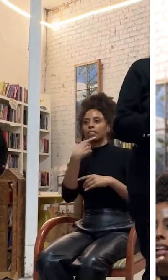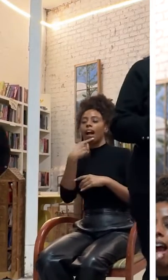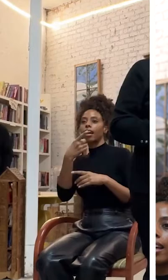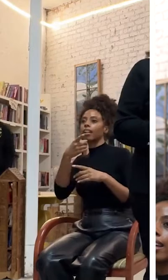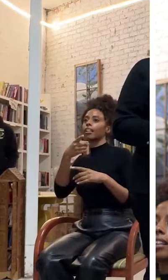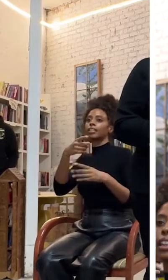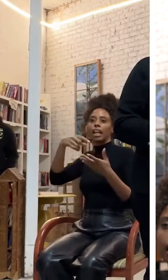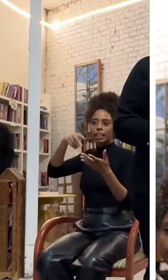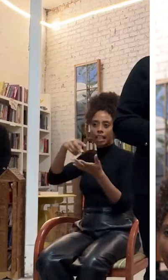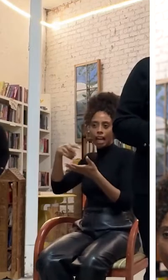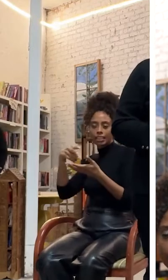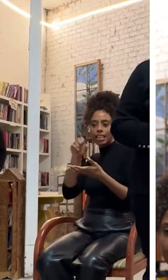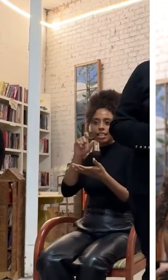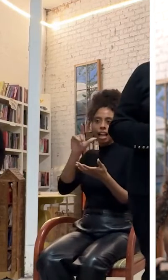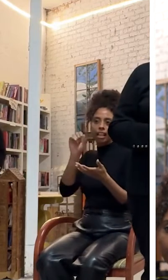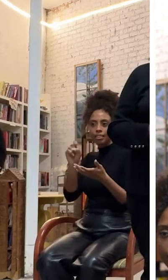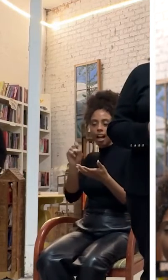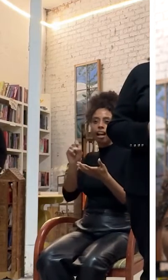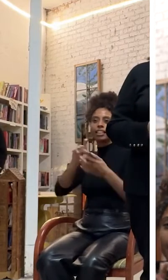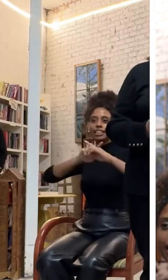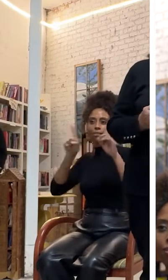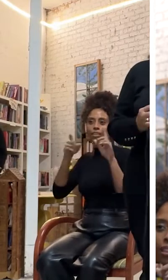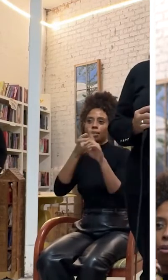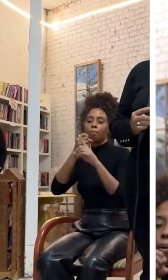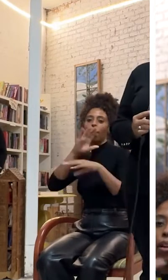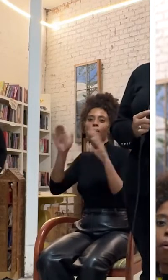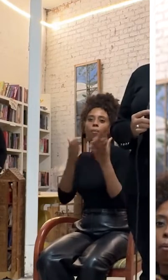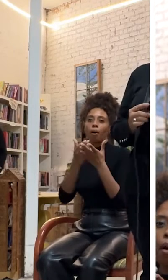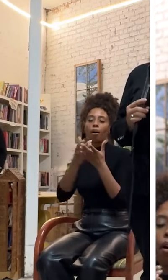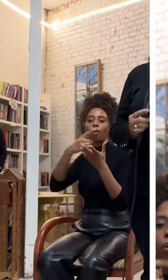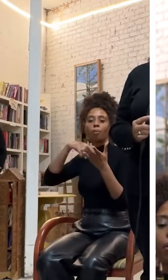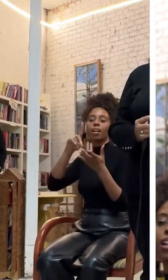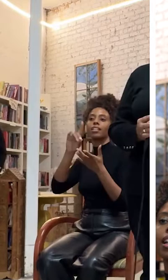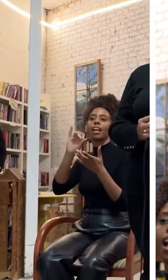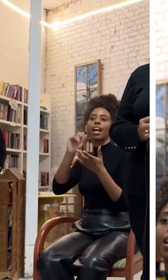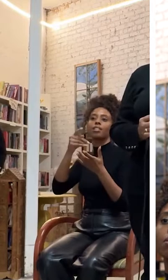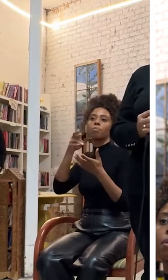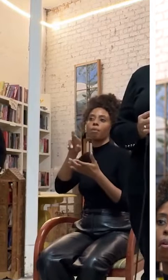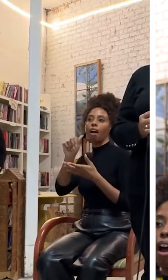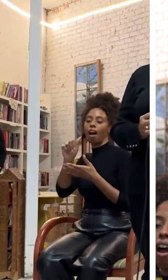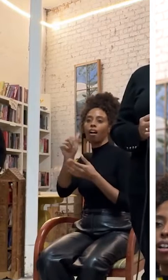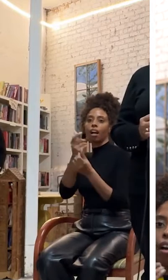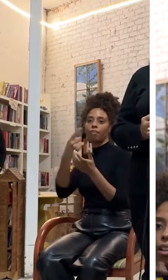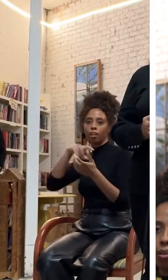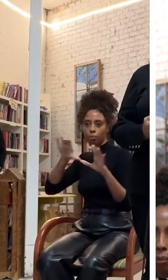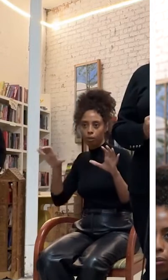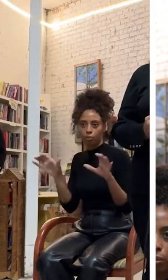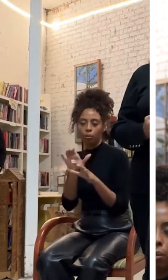the diaspora, and every little thing that we do that does